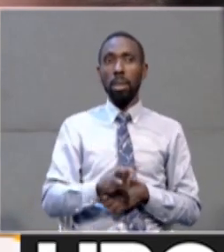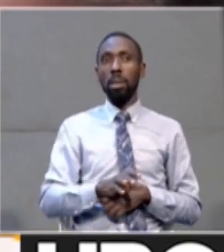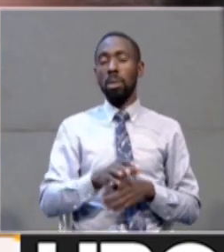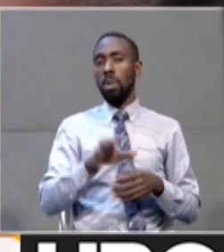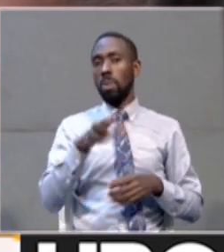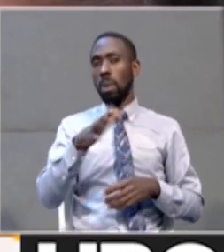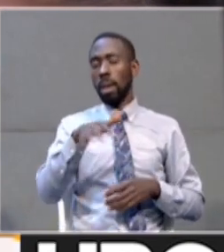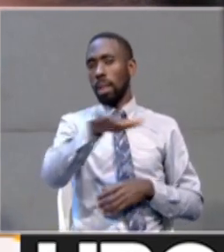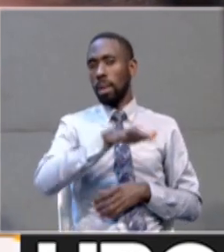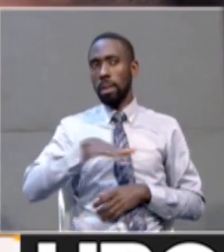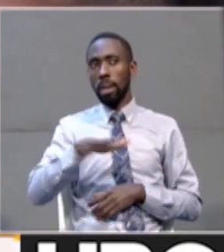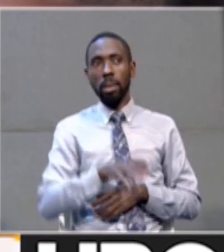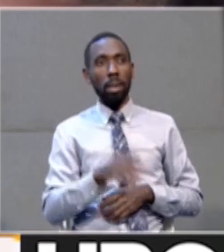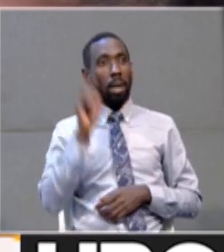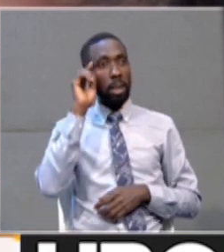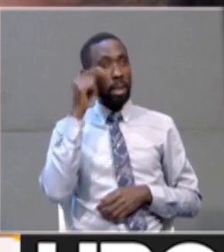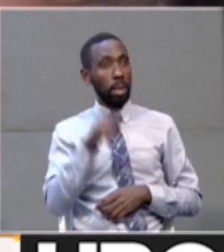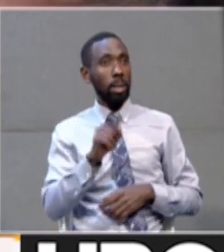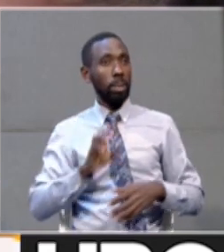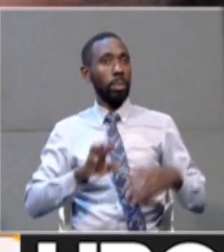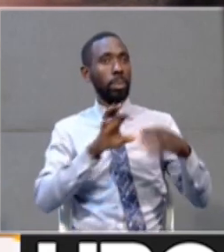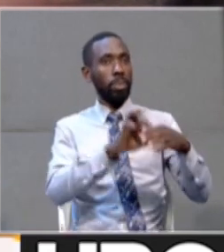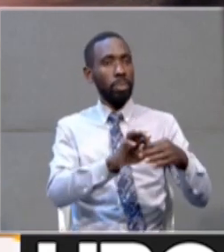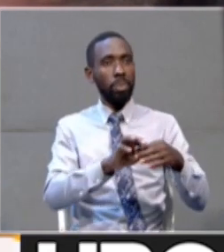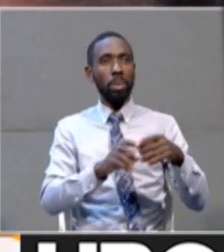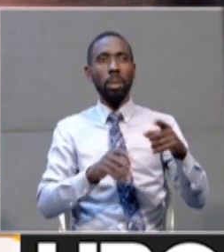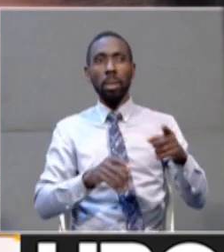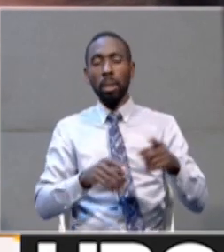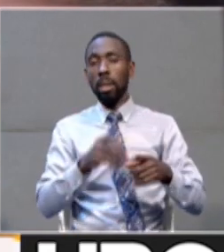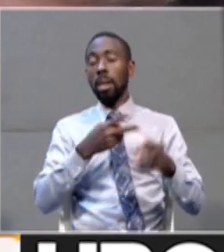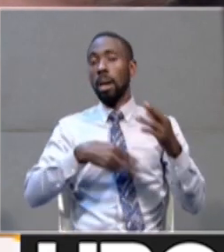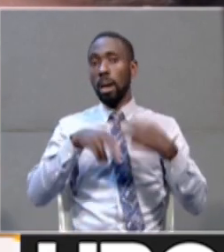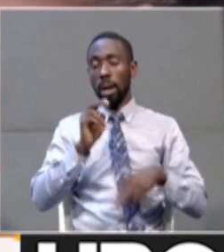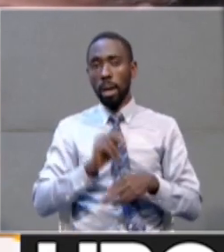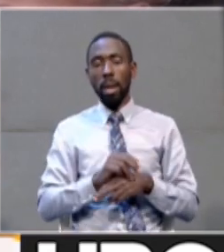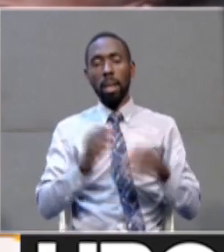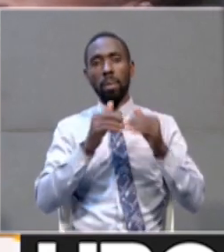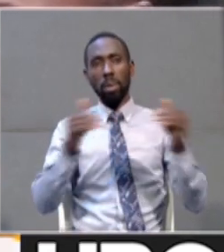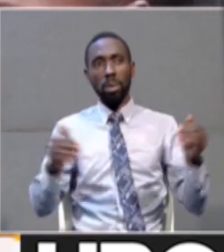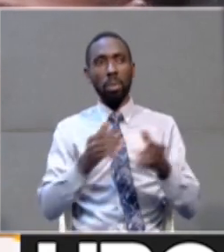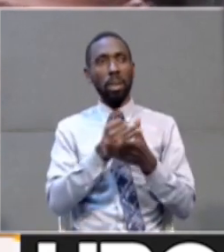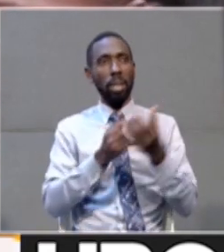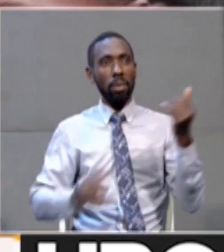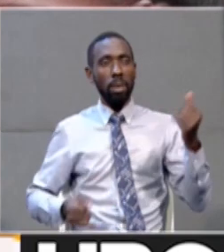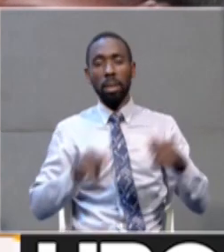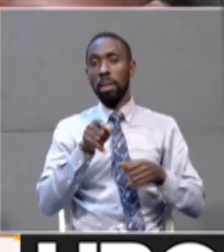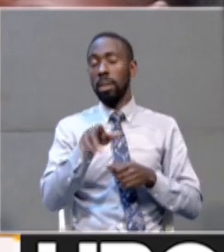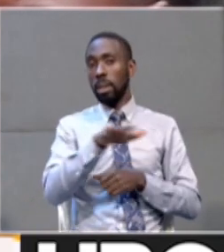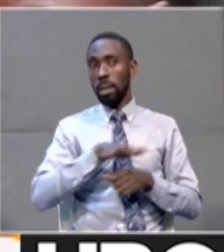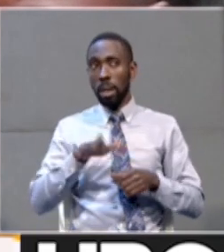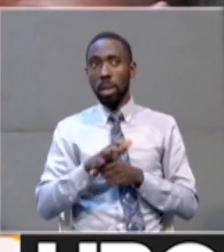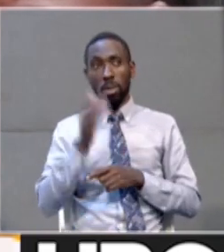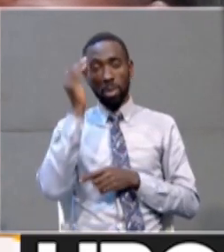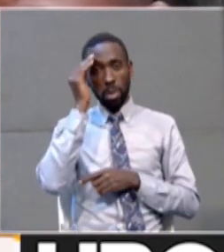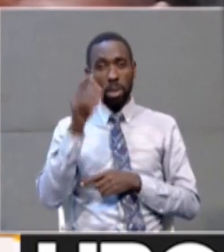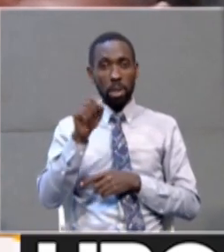communities. This we think could be related to the high prevalence of HIV in these populations. You know, TB